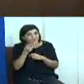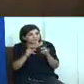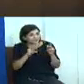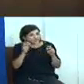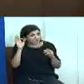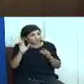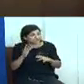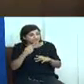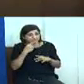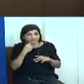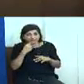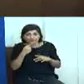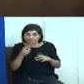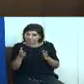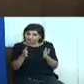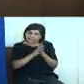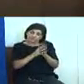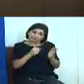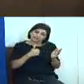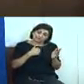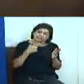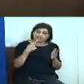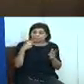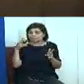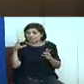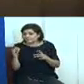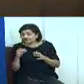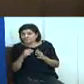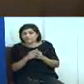called me and said, well, you know, they asked me, but I said no.